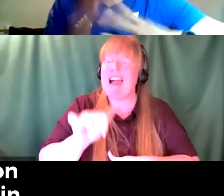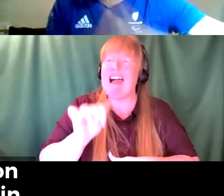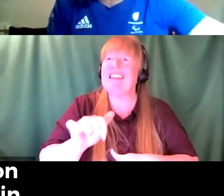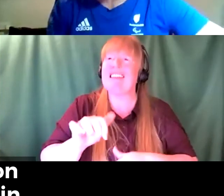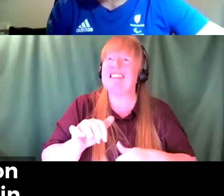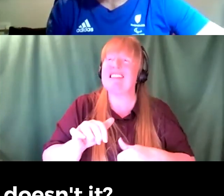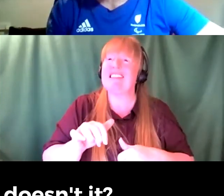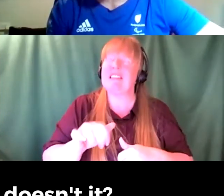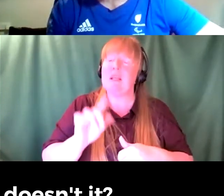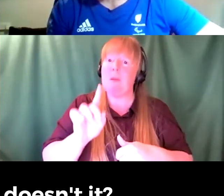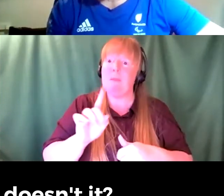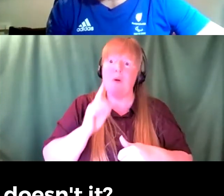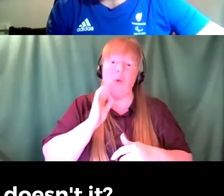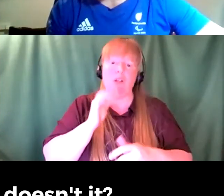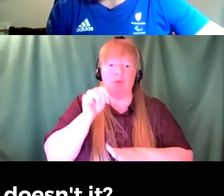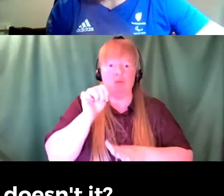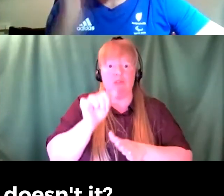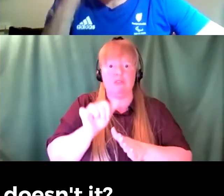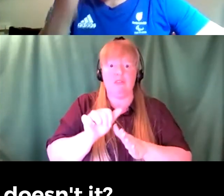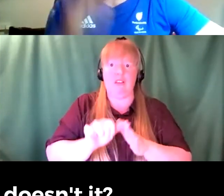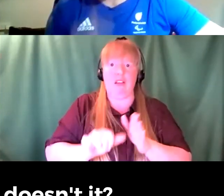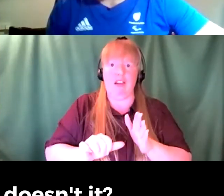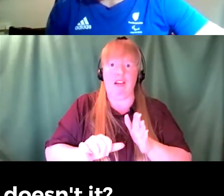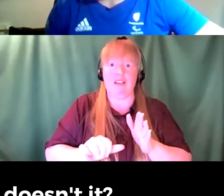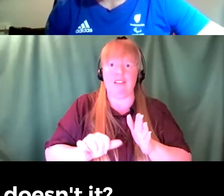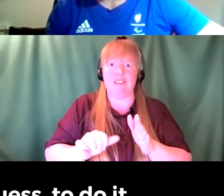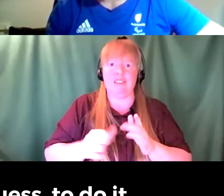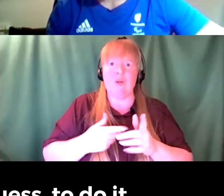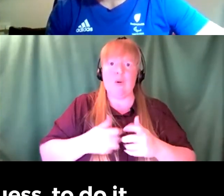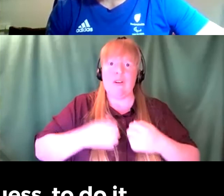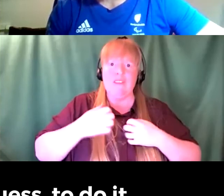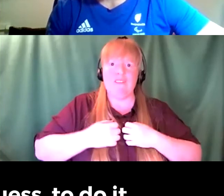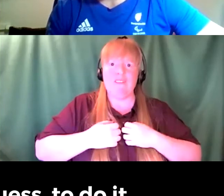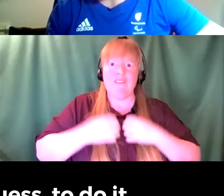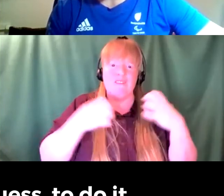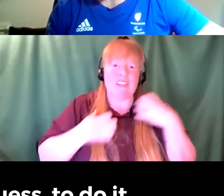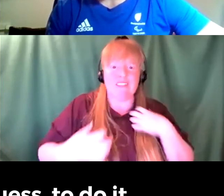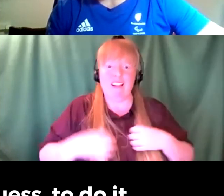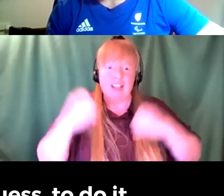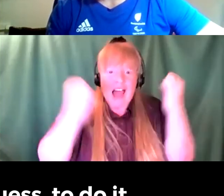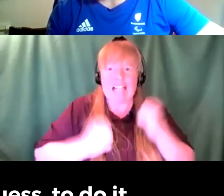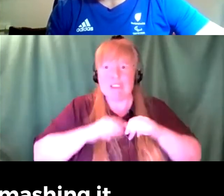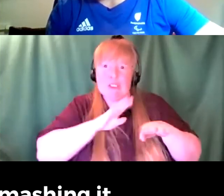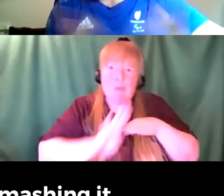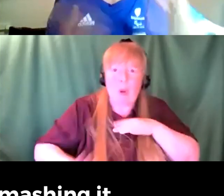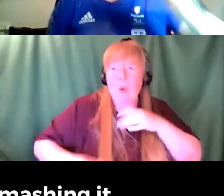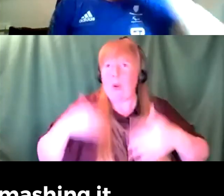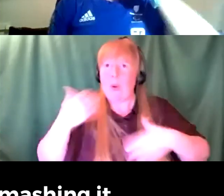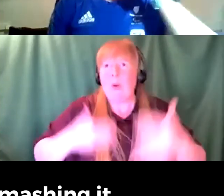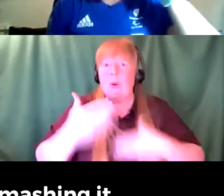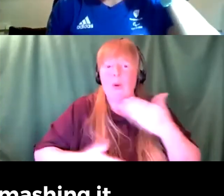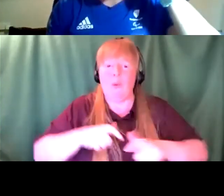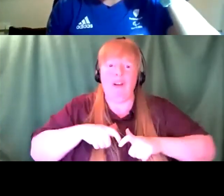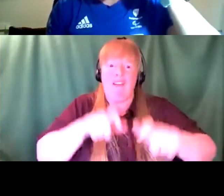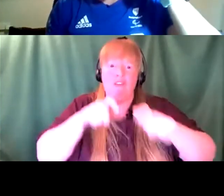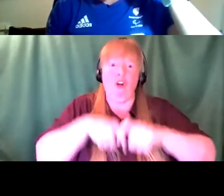physical activity train, it kind of goes full steam ahead, doesn't it? So we've just got to find ways, I guess, to do it. And it sounds like you guys are